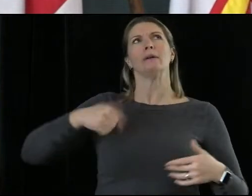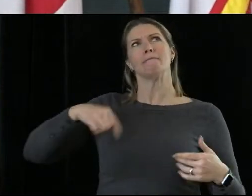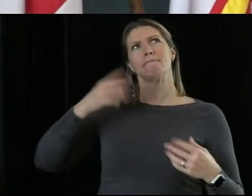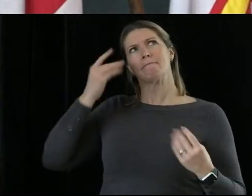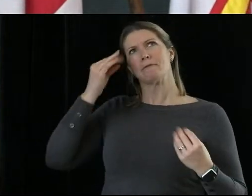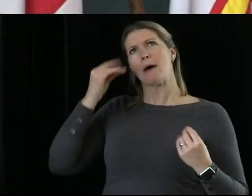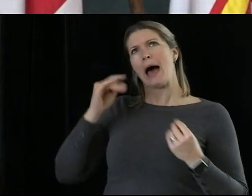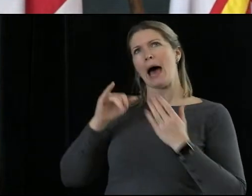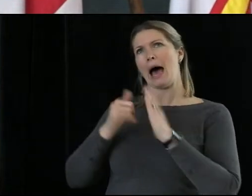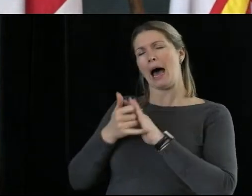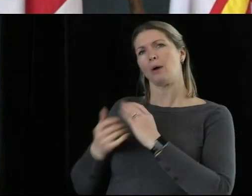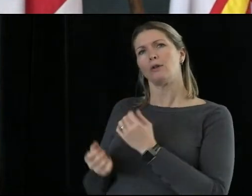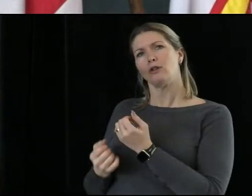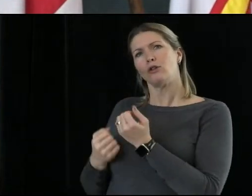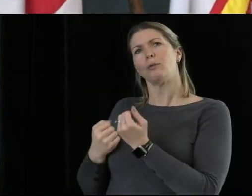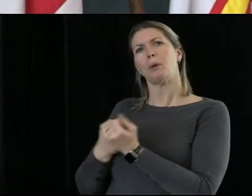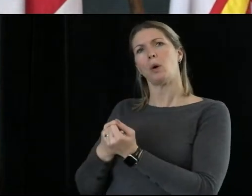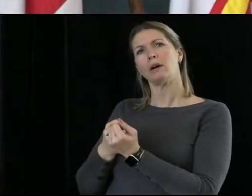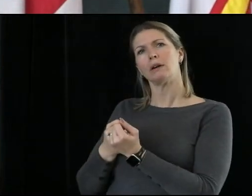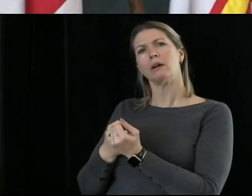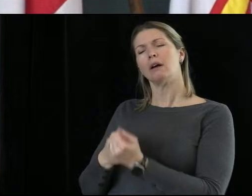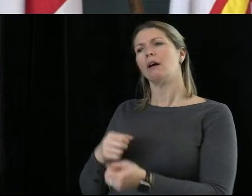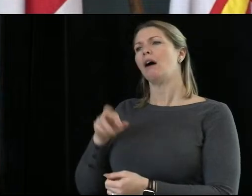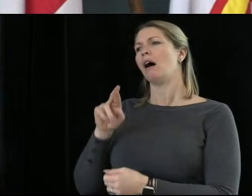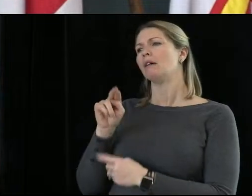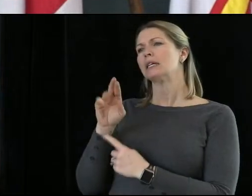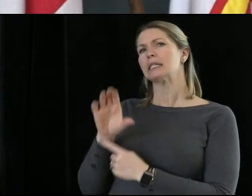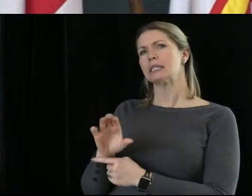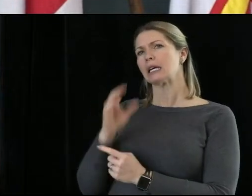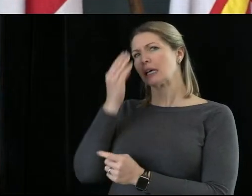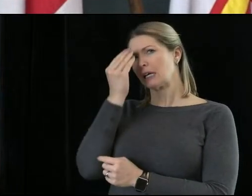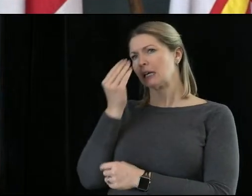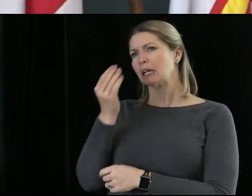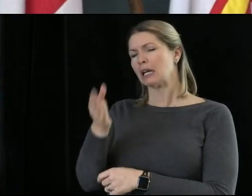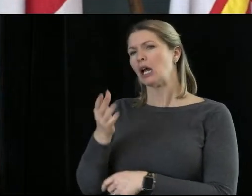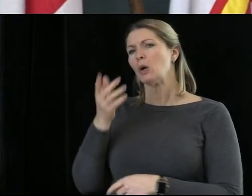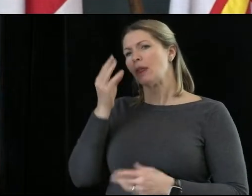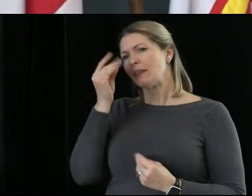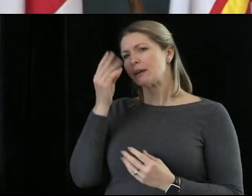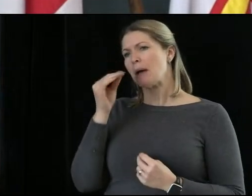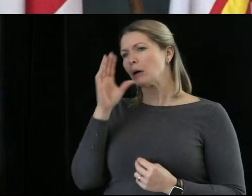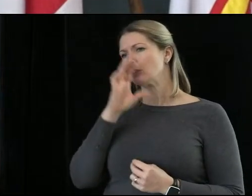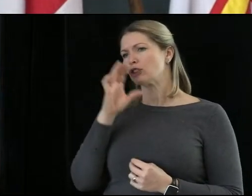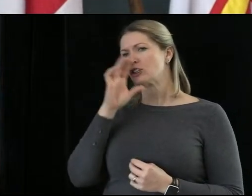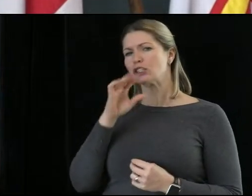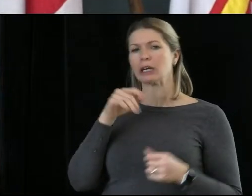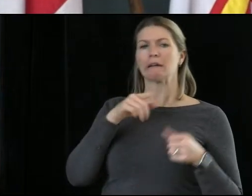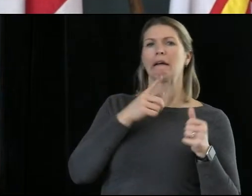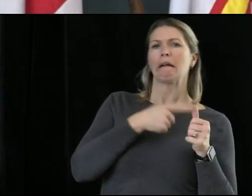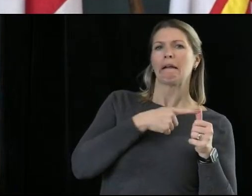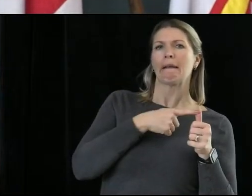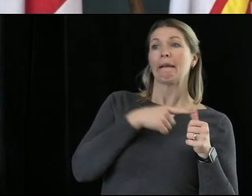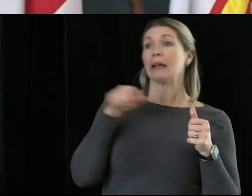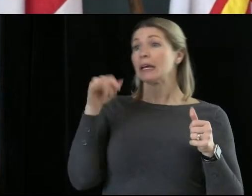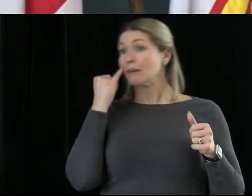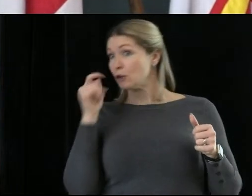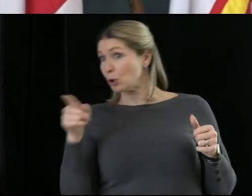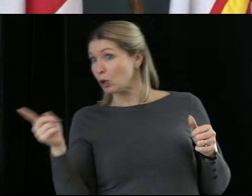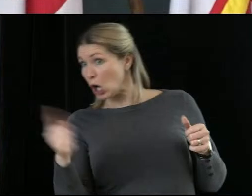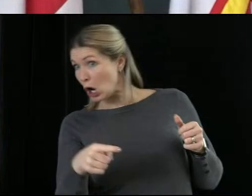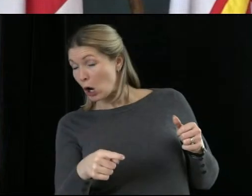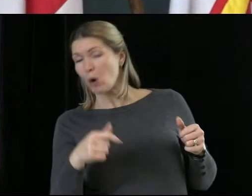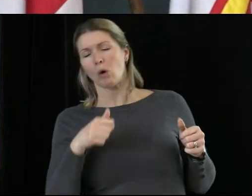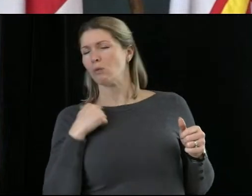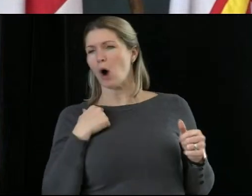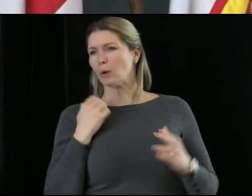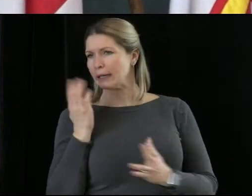always informing the RNC. We'd call and say, we're thinking about searching here, but if you're thinking of it, we won't go there, because we didn't